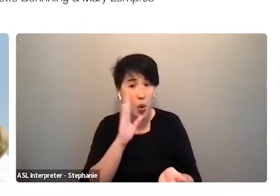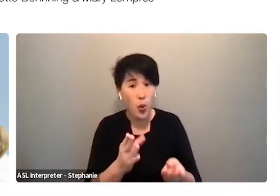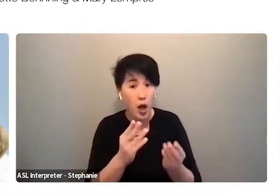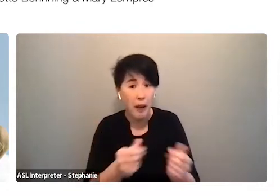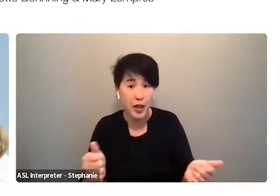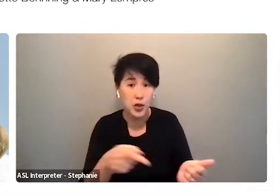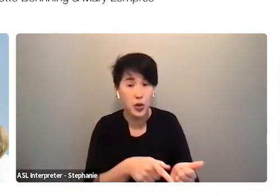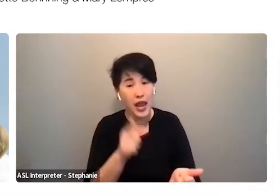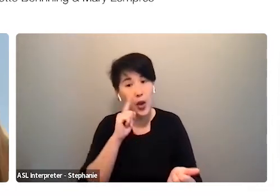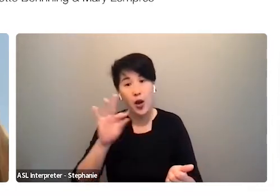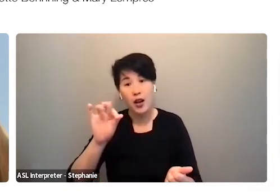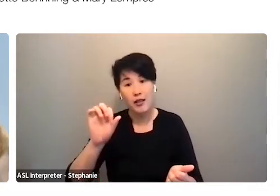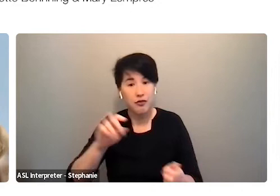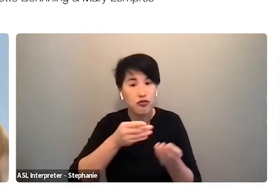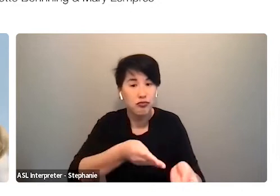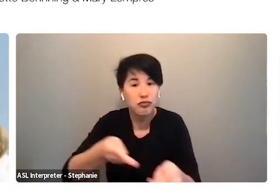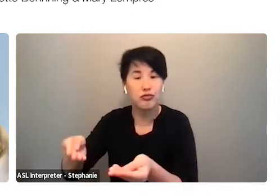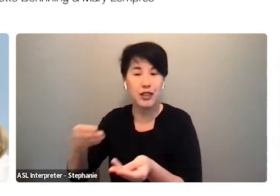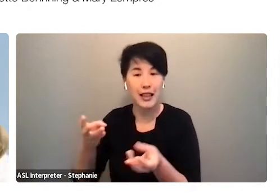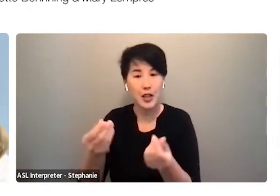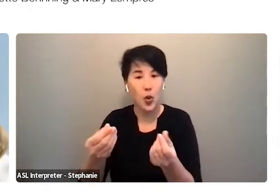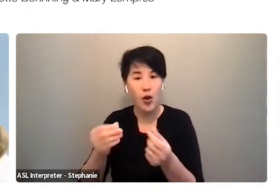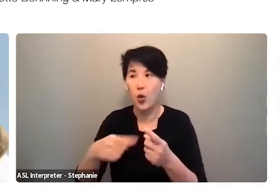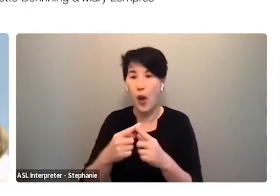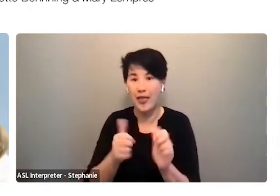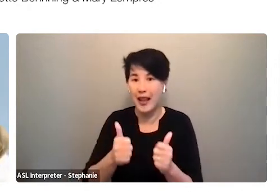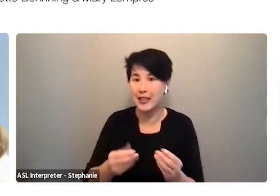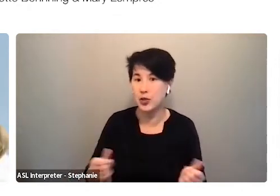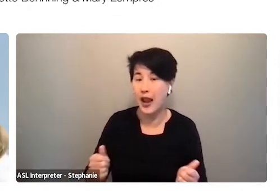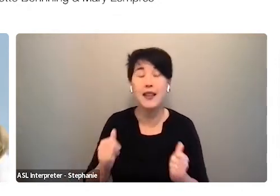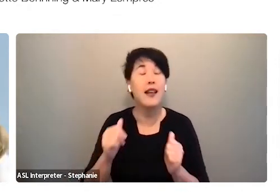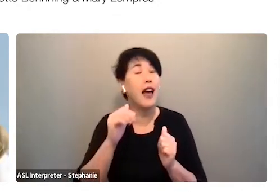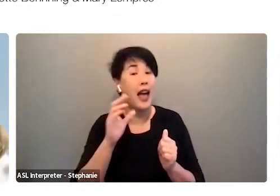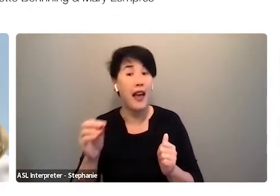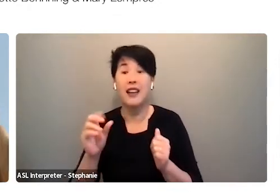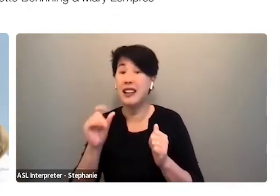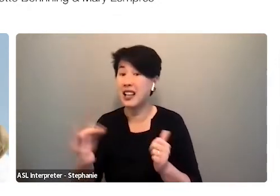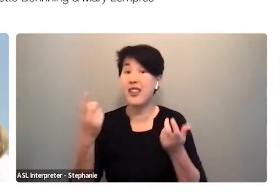actually fertilize the soils as they degrade, or if they are sent to the landfill, which